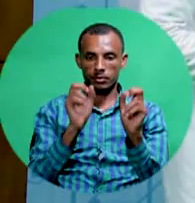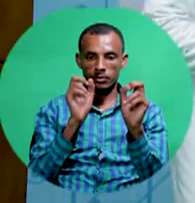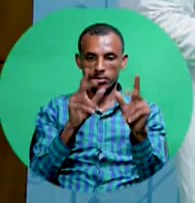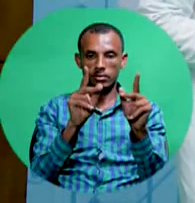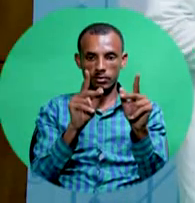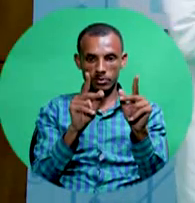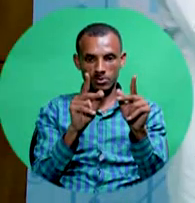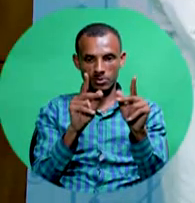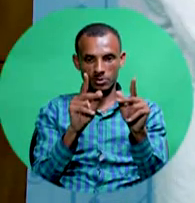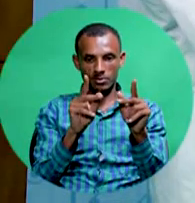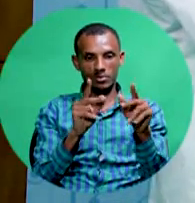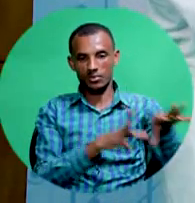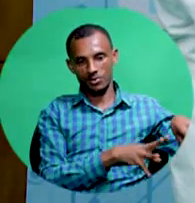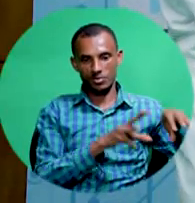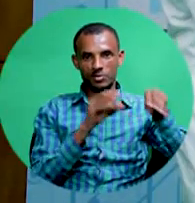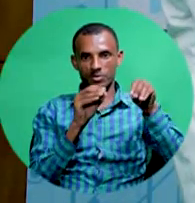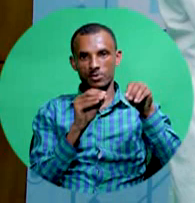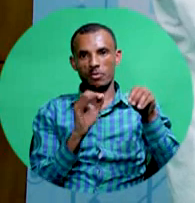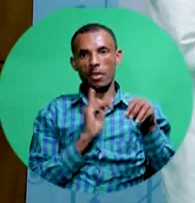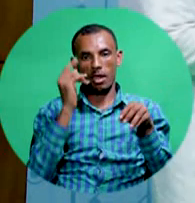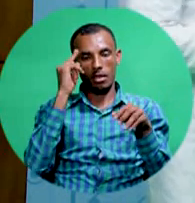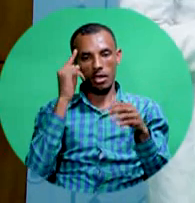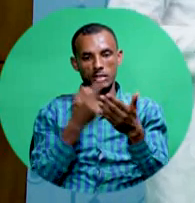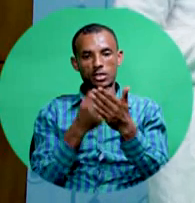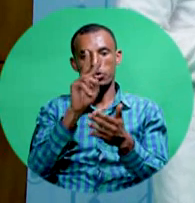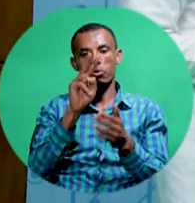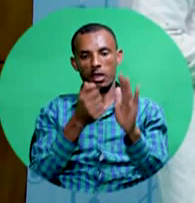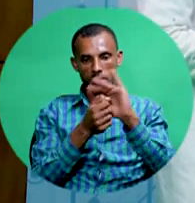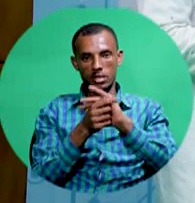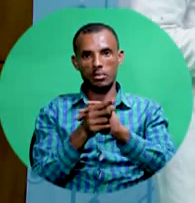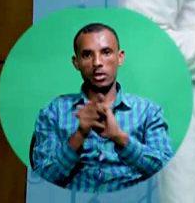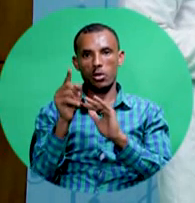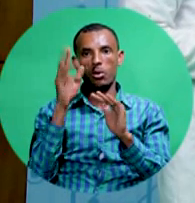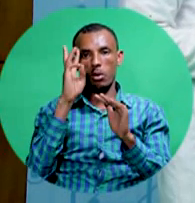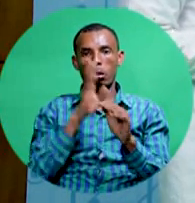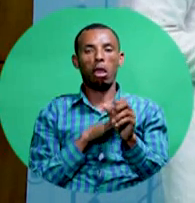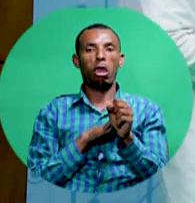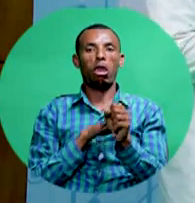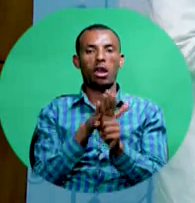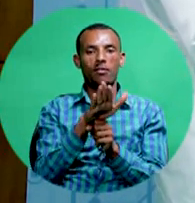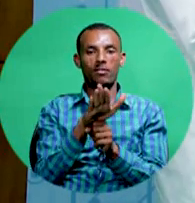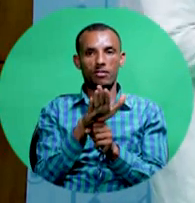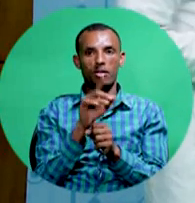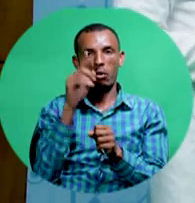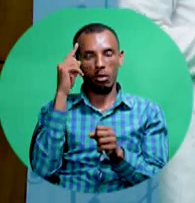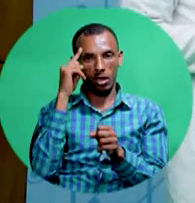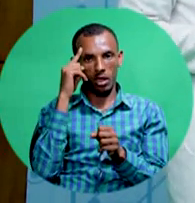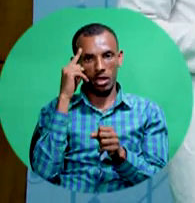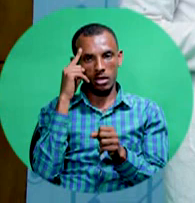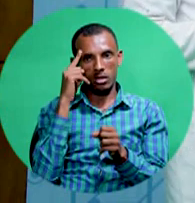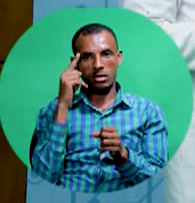Okay, dear students, I think these two examples will be enough for you. So using this